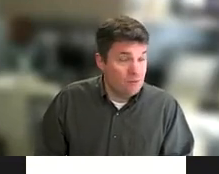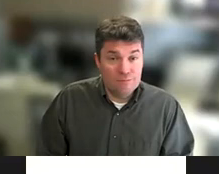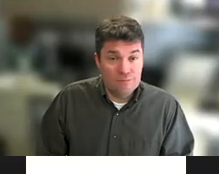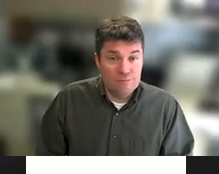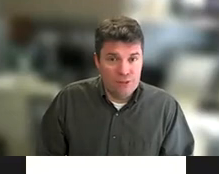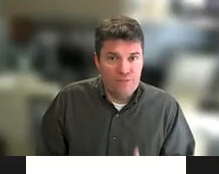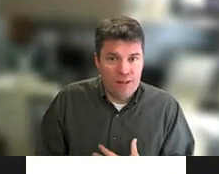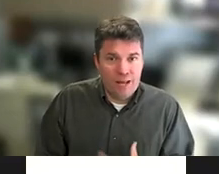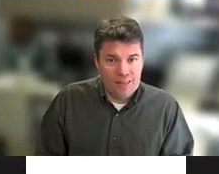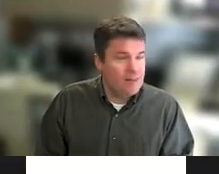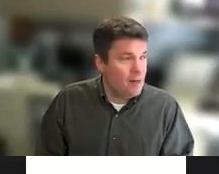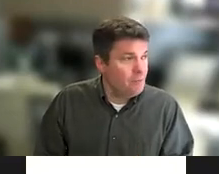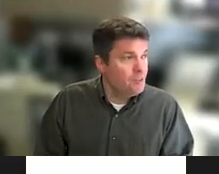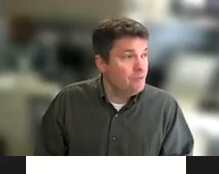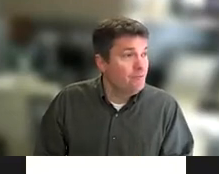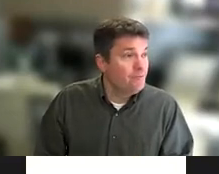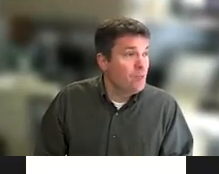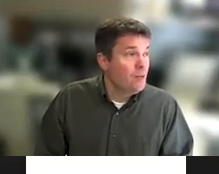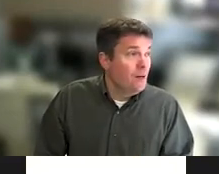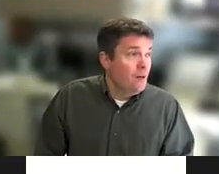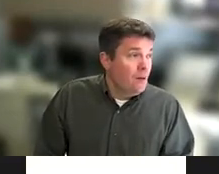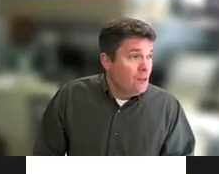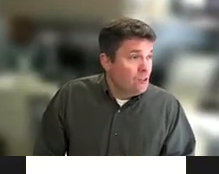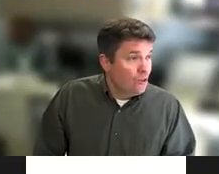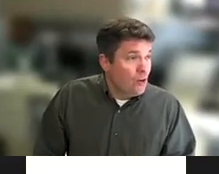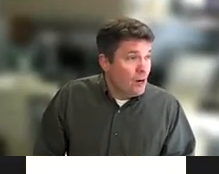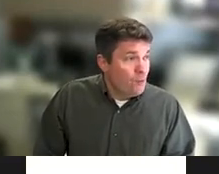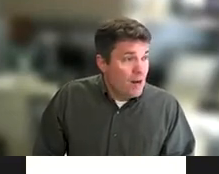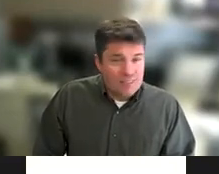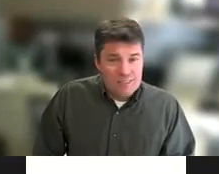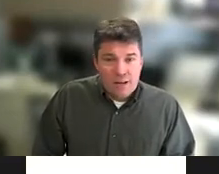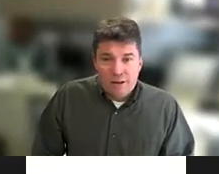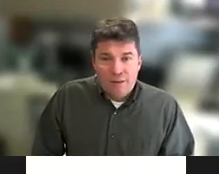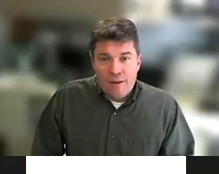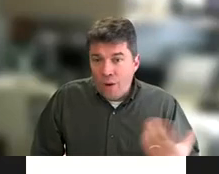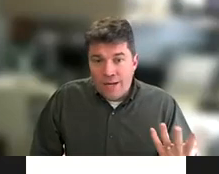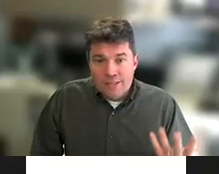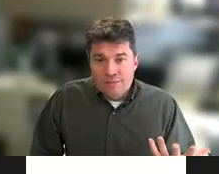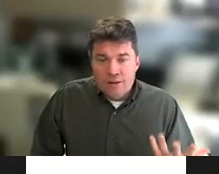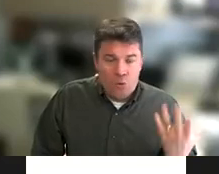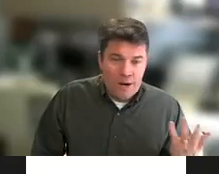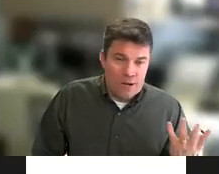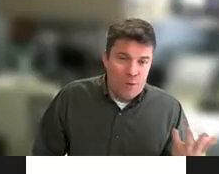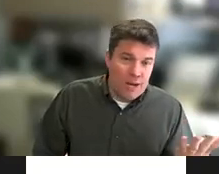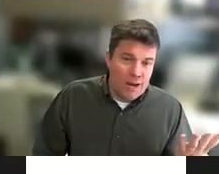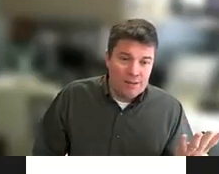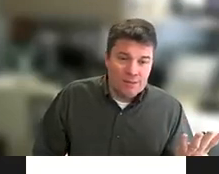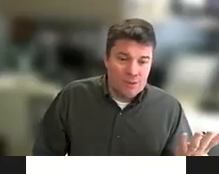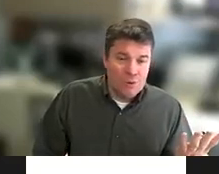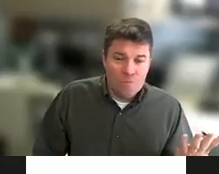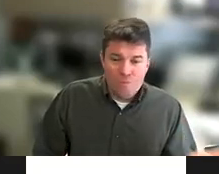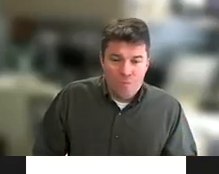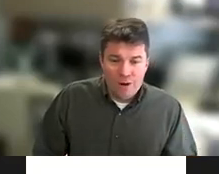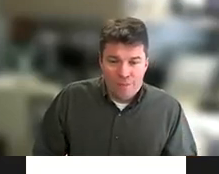based on what they're feeling at that time. So try to practice thinking of other ways, two ways to